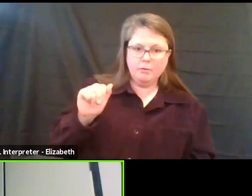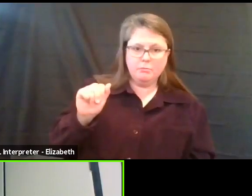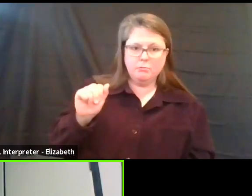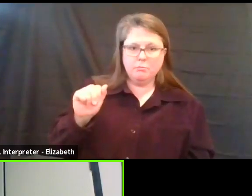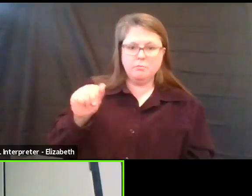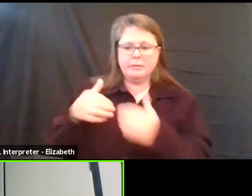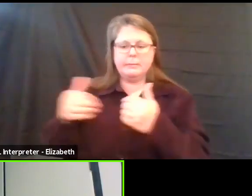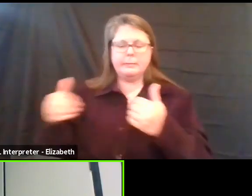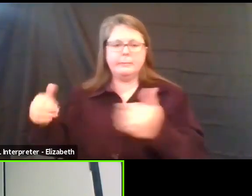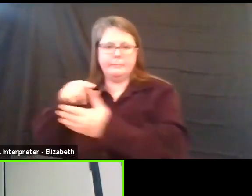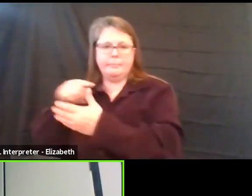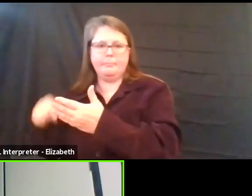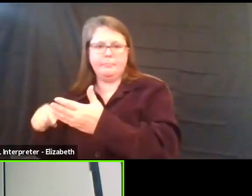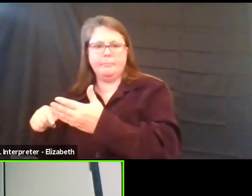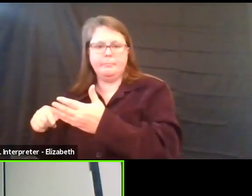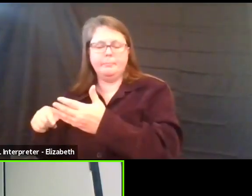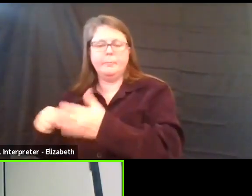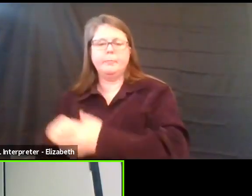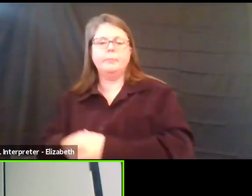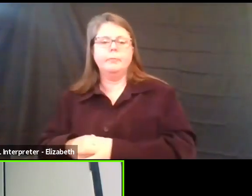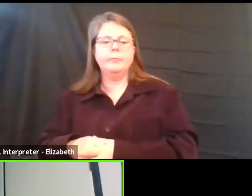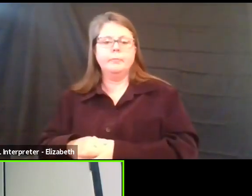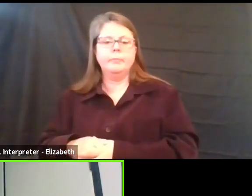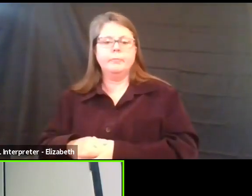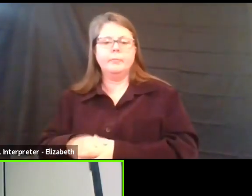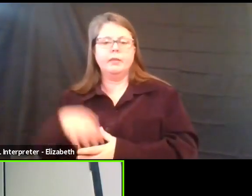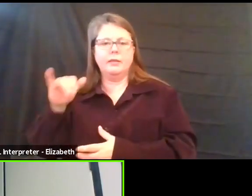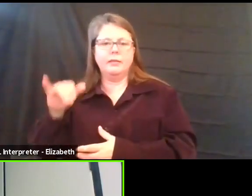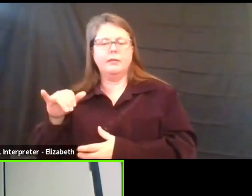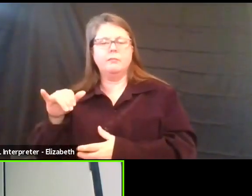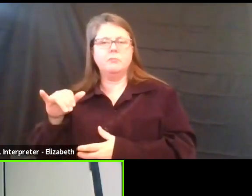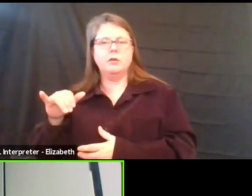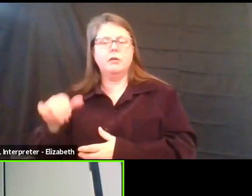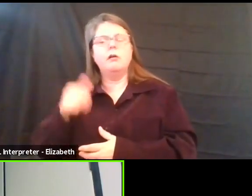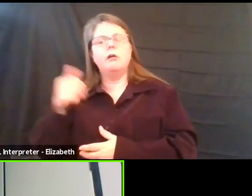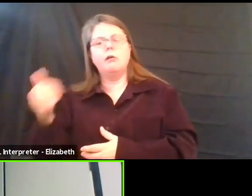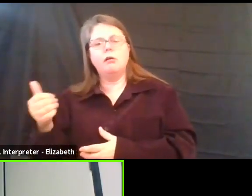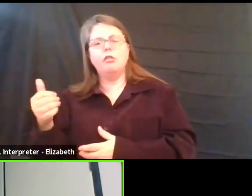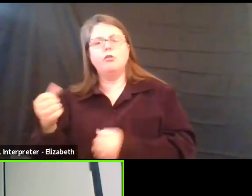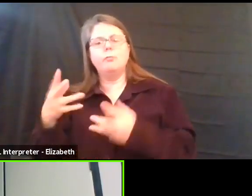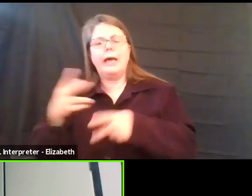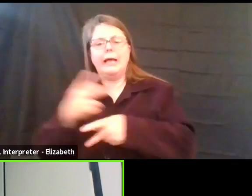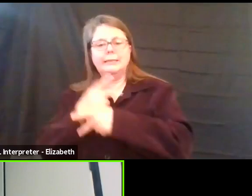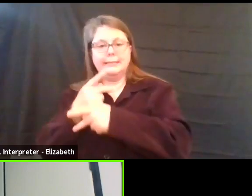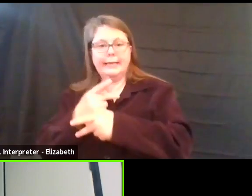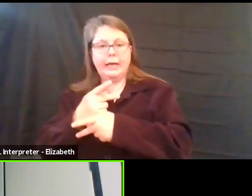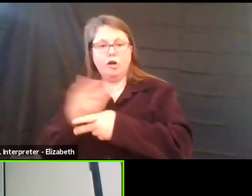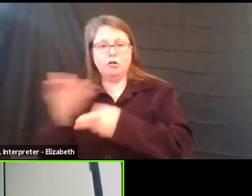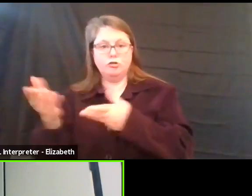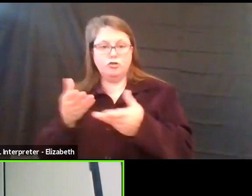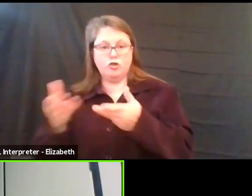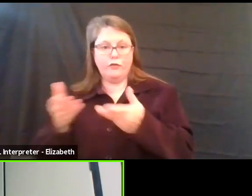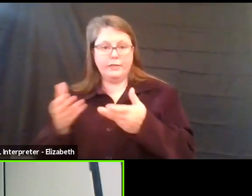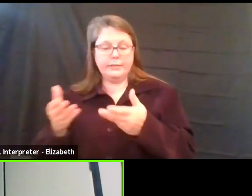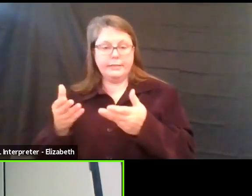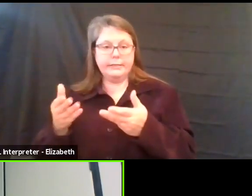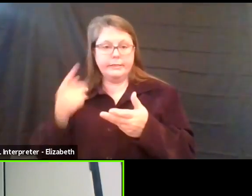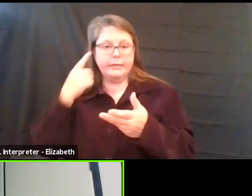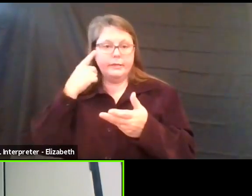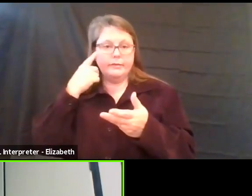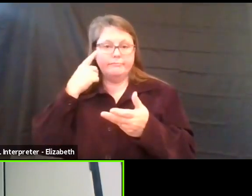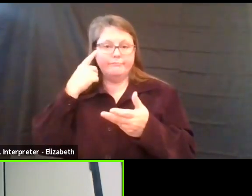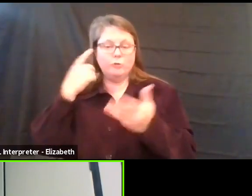care services that we provide typically, like the non-congregate shelter that's being provided currently, those